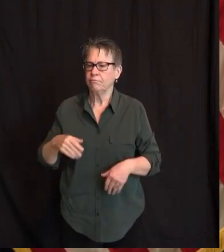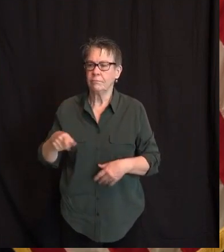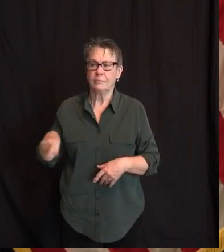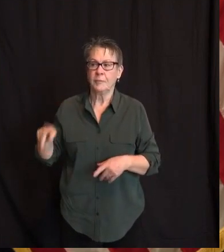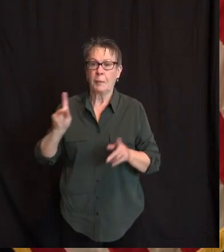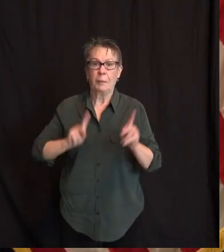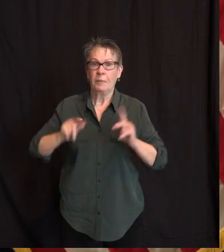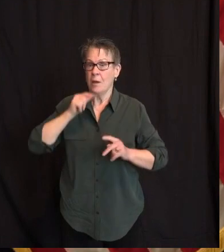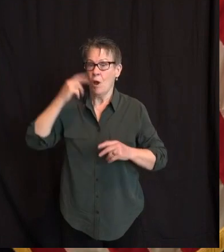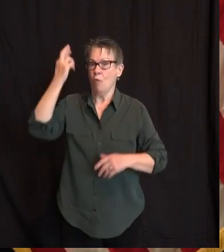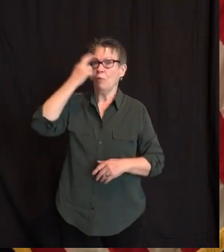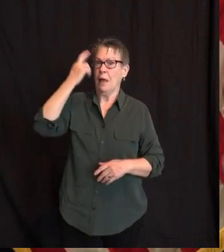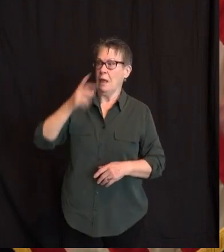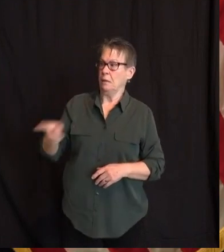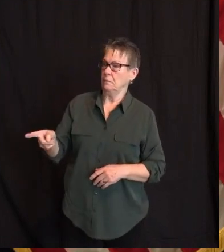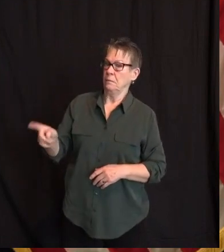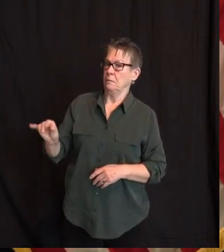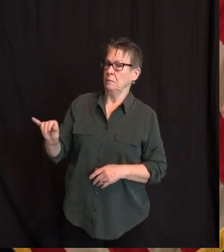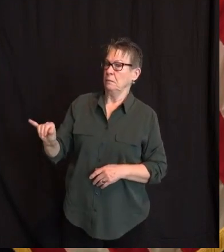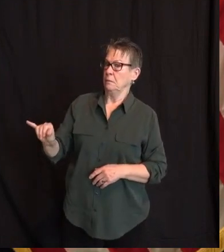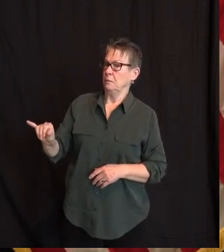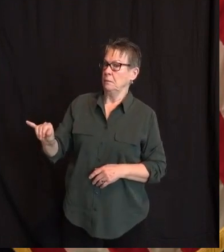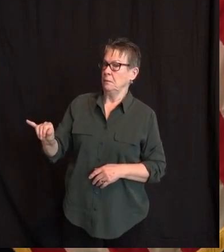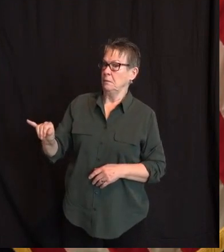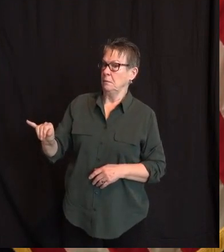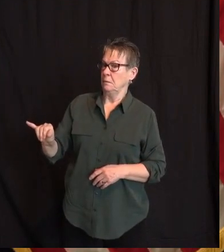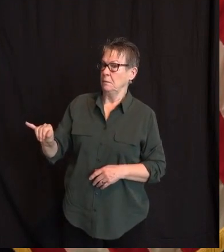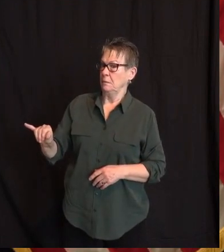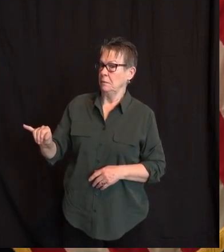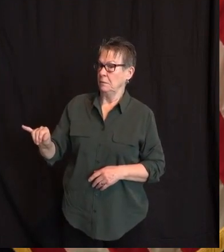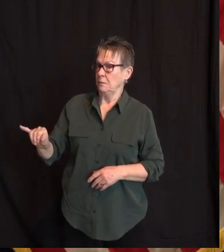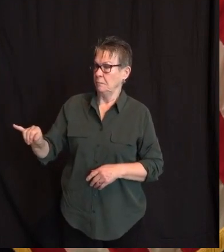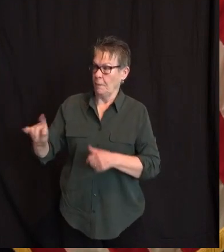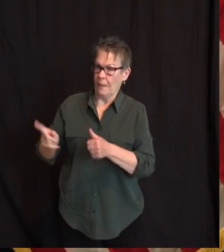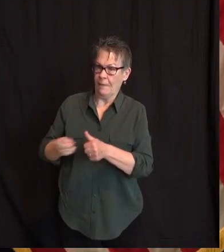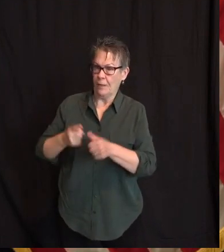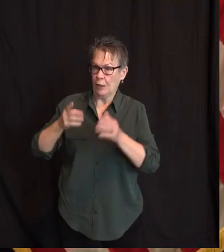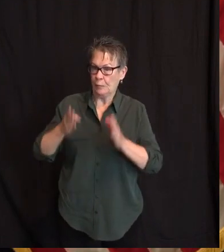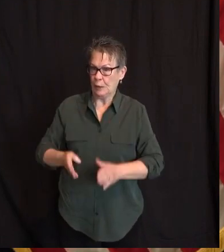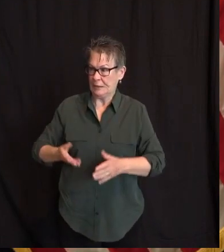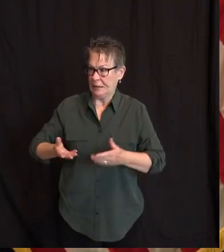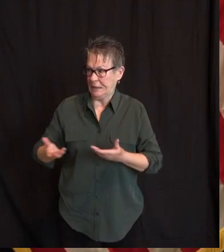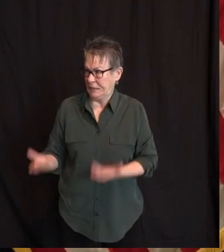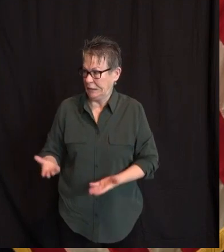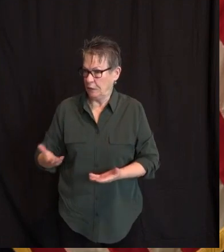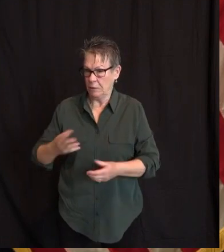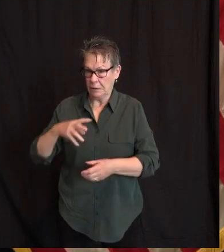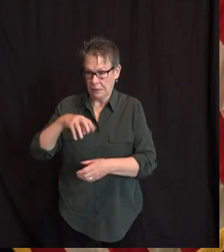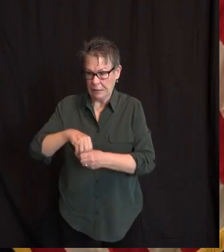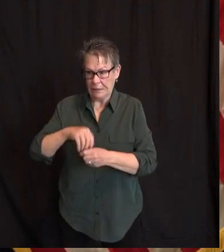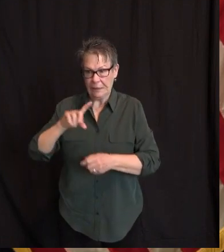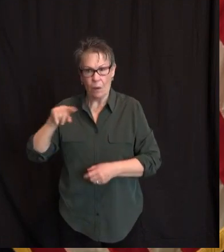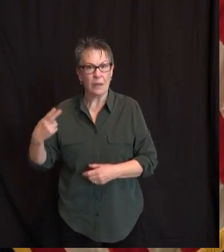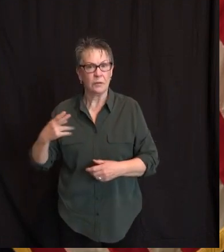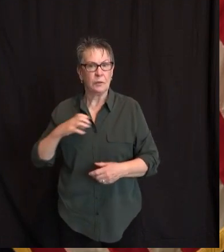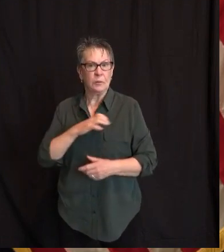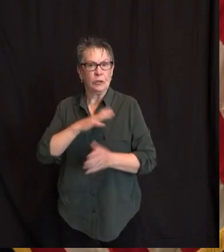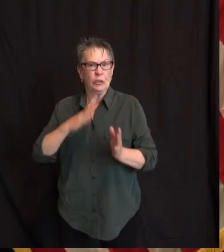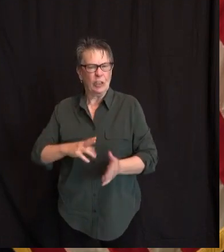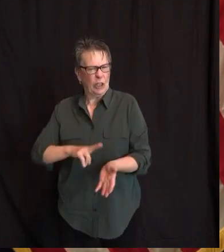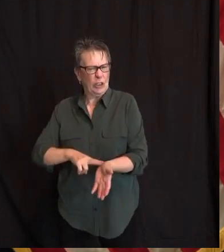country today. So thank you. Anyone you guys have anything? You're just cameras? There was a woman here who left. I don't know if it was